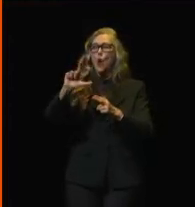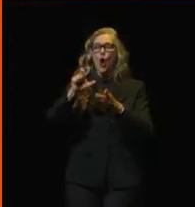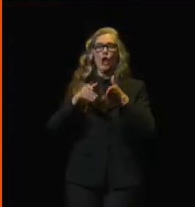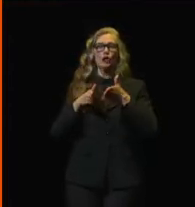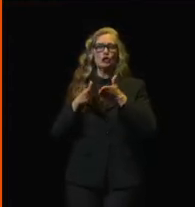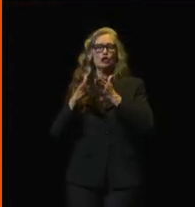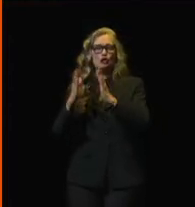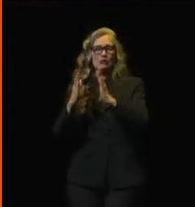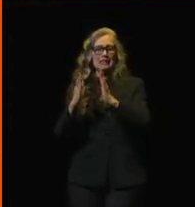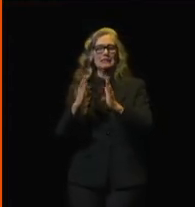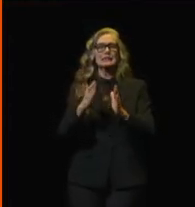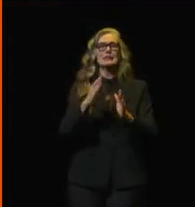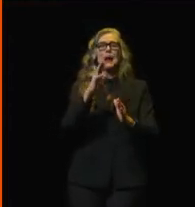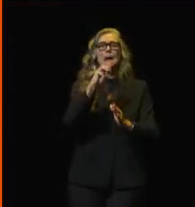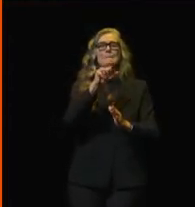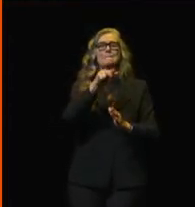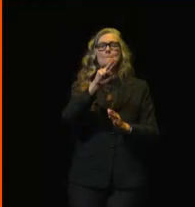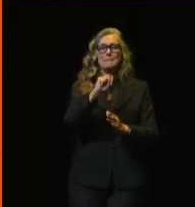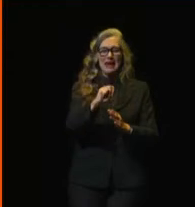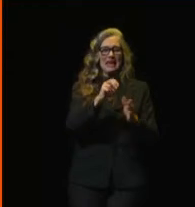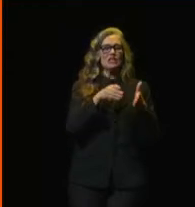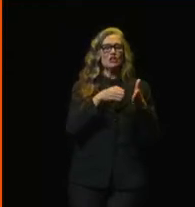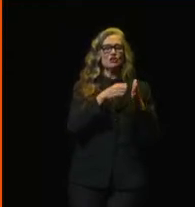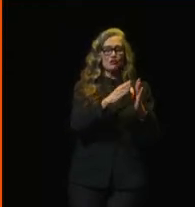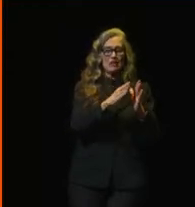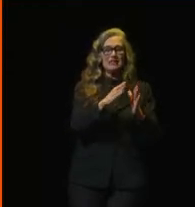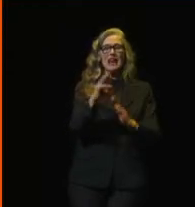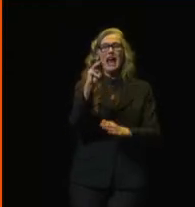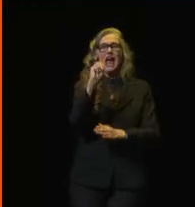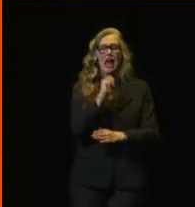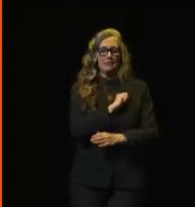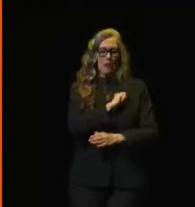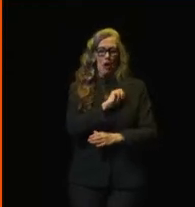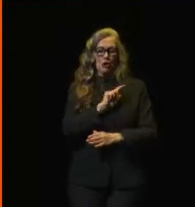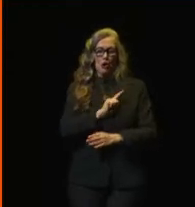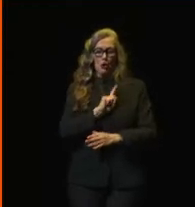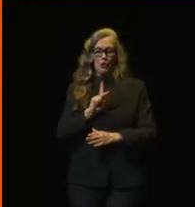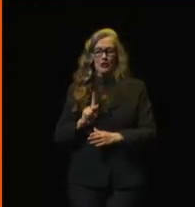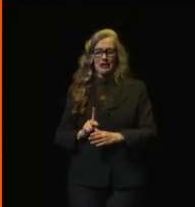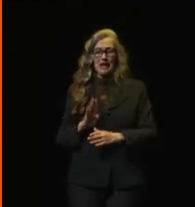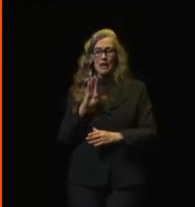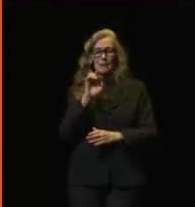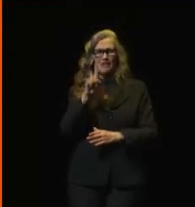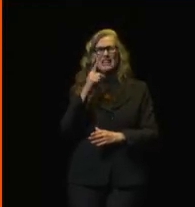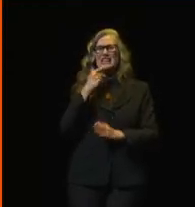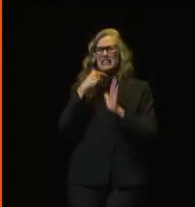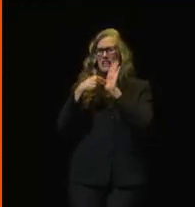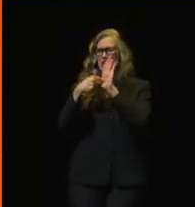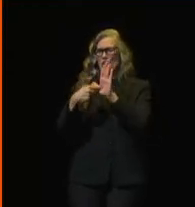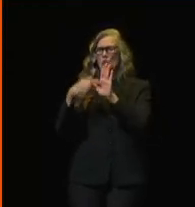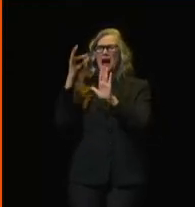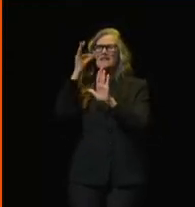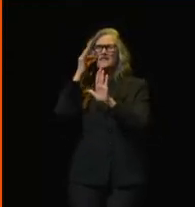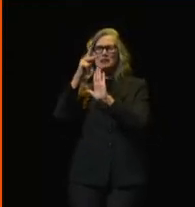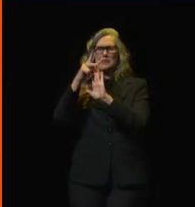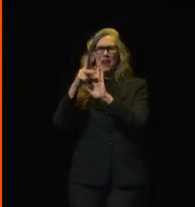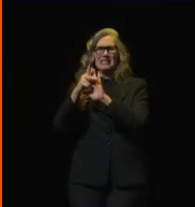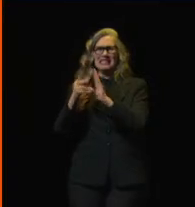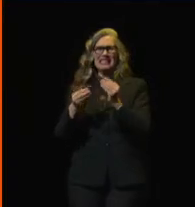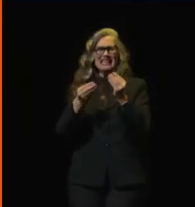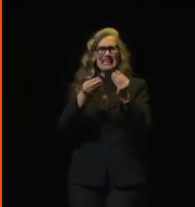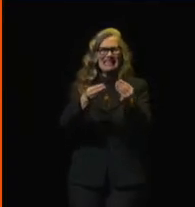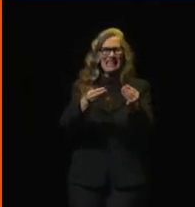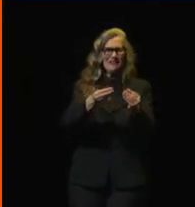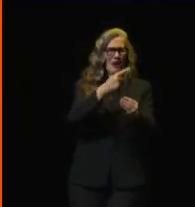Luther King Jr. Boulevard. He showed how the Fed's policies contributed to higher unemployment and lower wages for